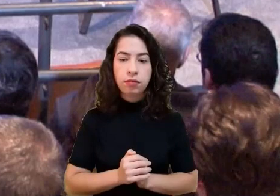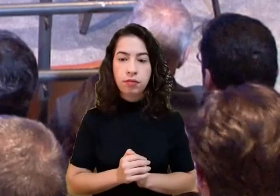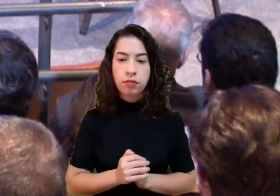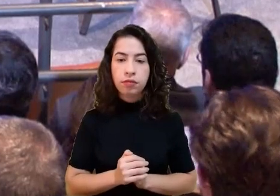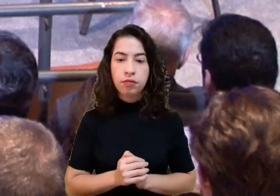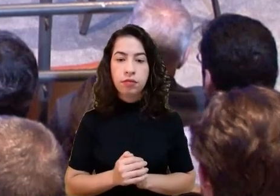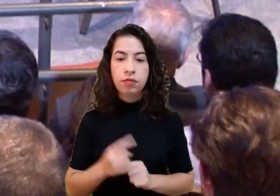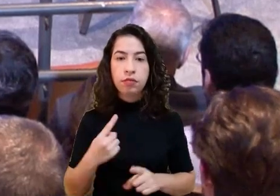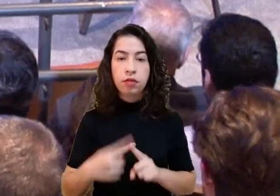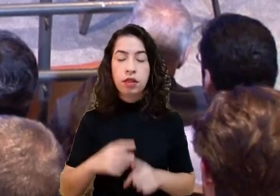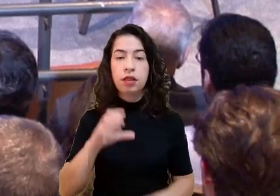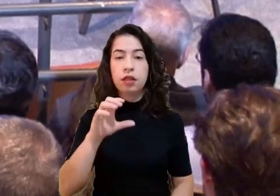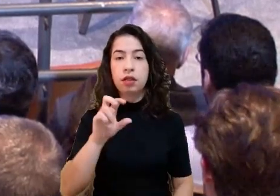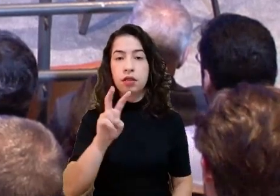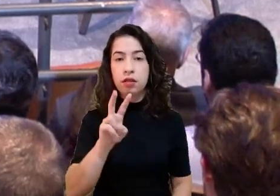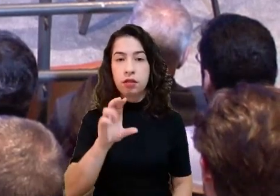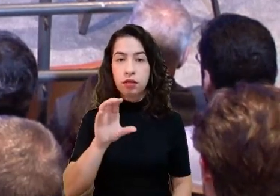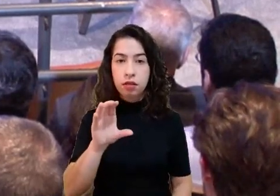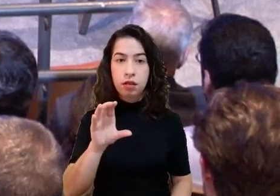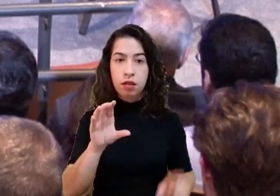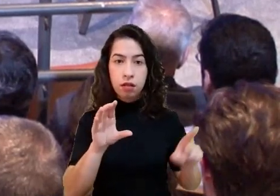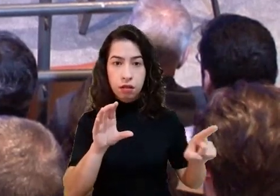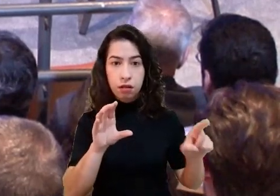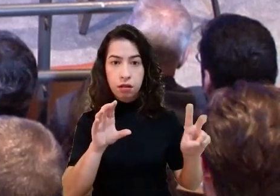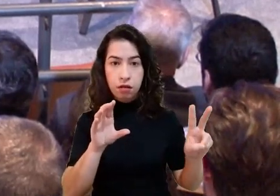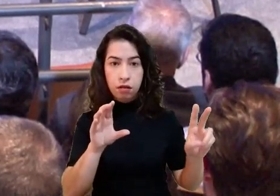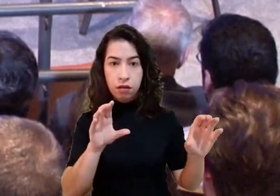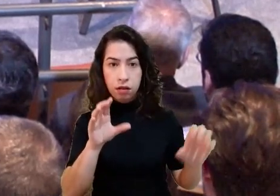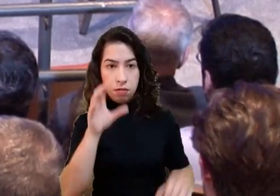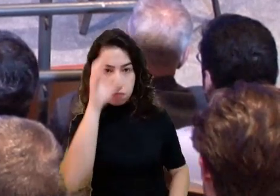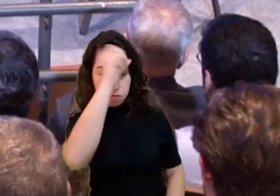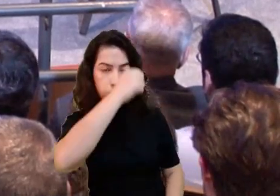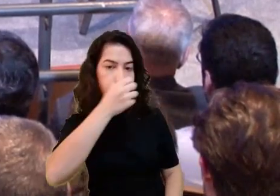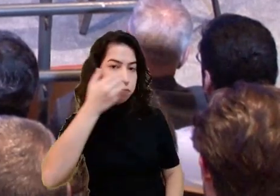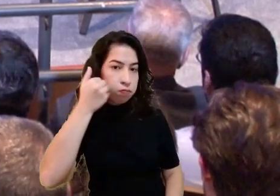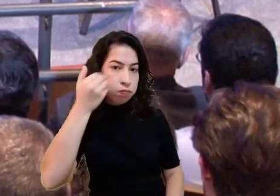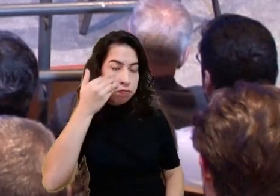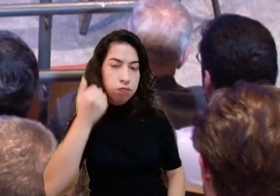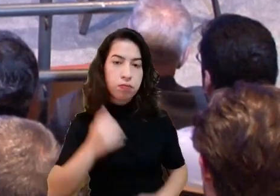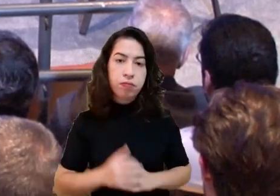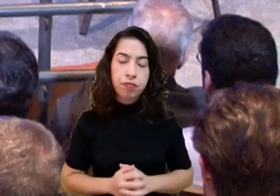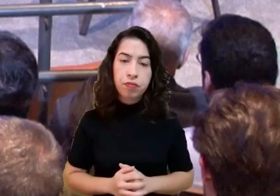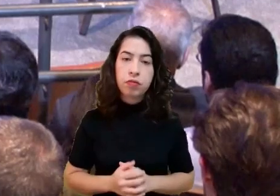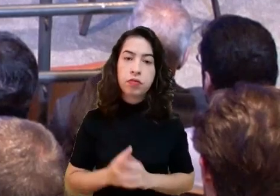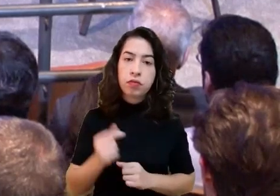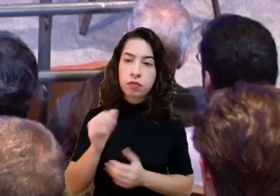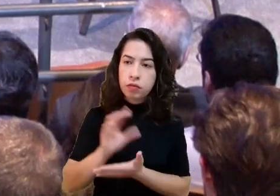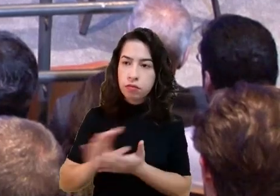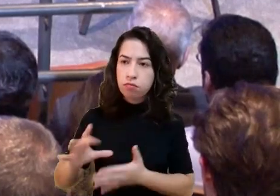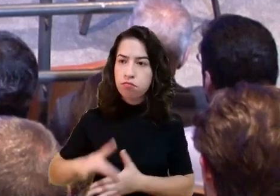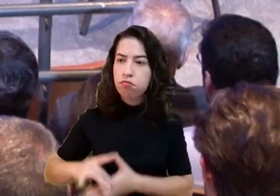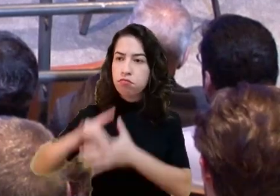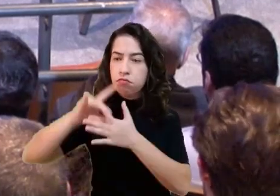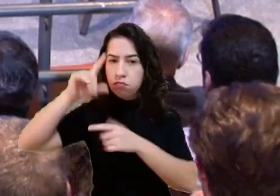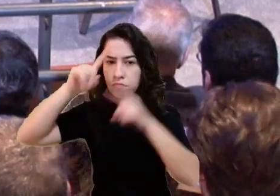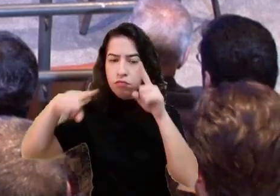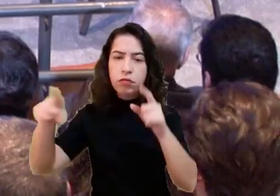Because the CVC needs to learn with the VCs too. We don't need to lead investment. You can follow an investment. You can be a